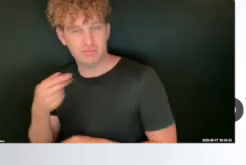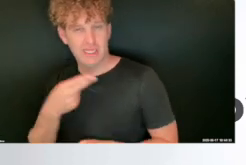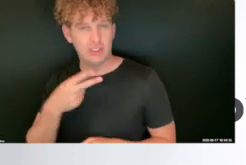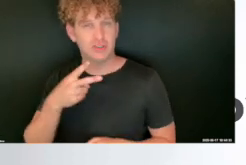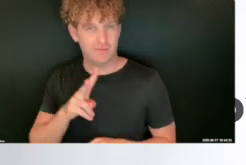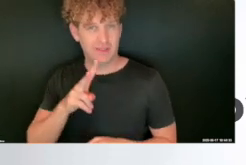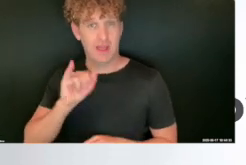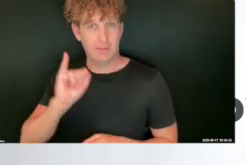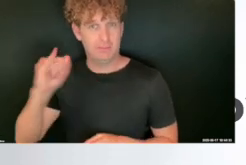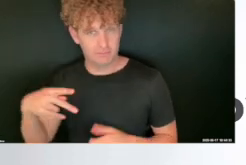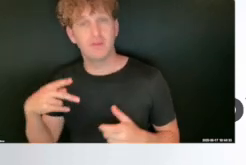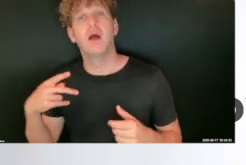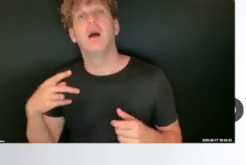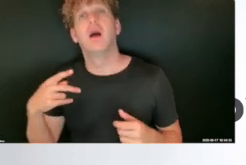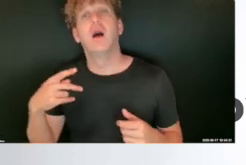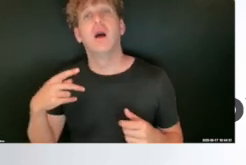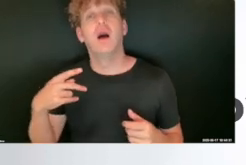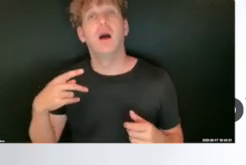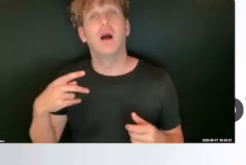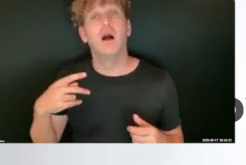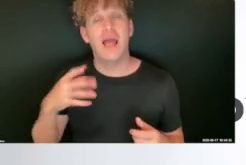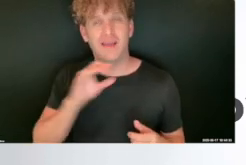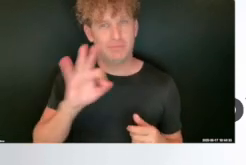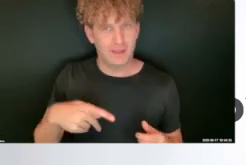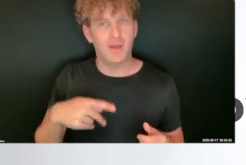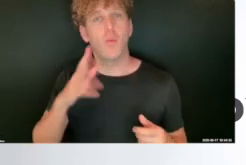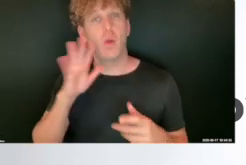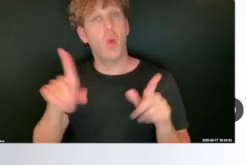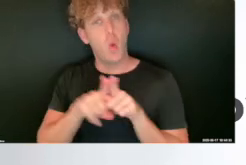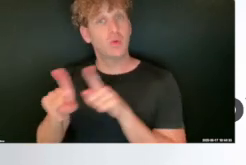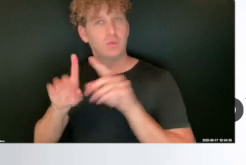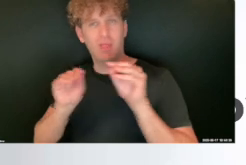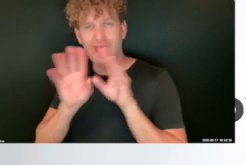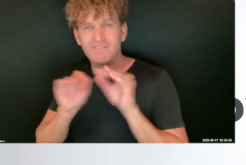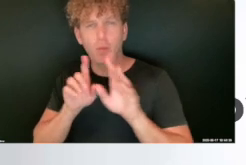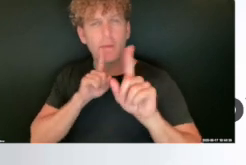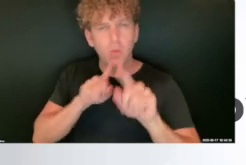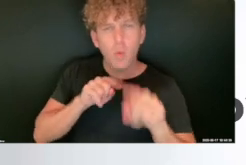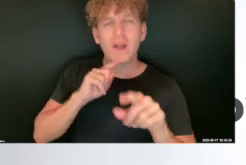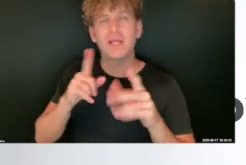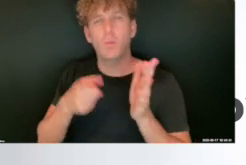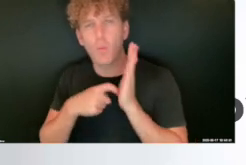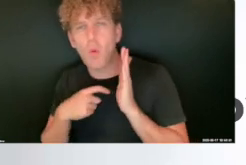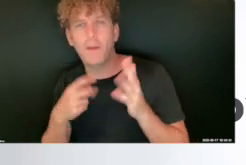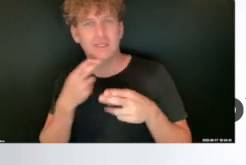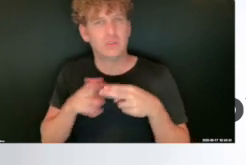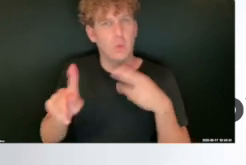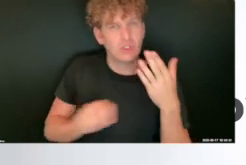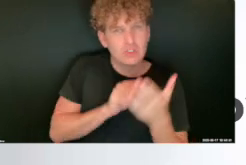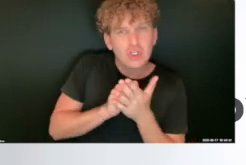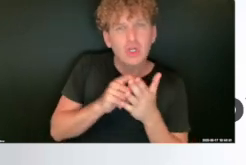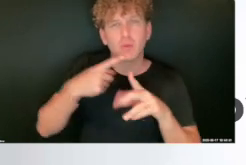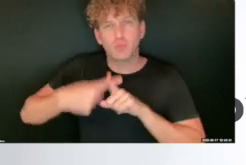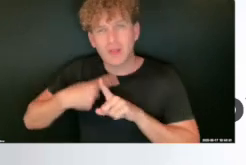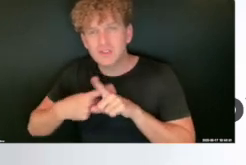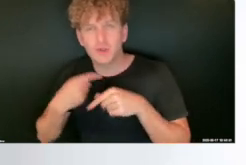for vehicle purchases when bundled with additional services from a pre-approved list. And now I'll turn it over